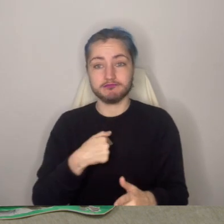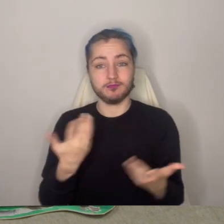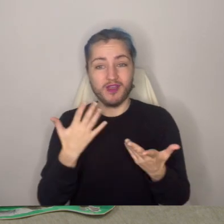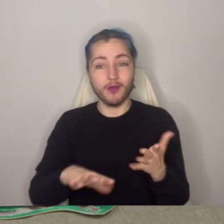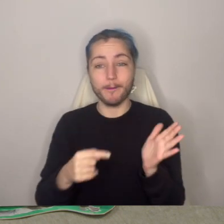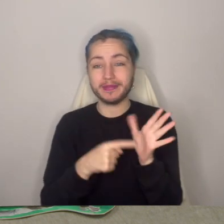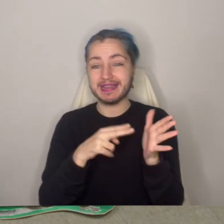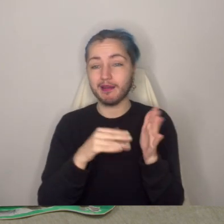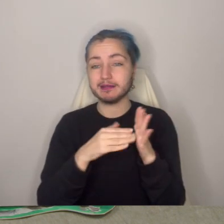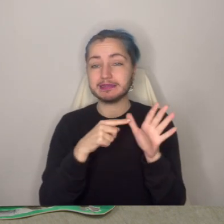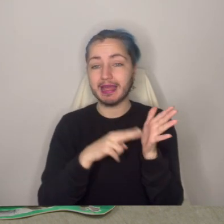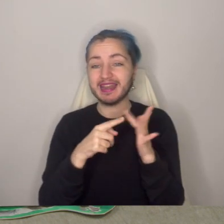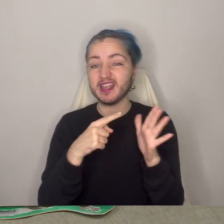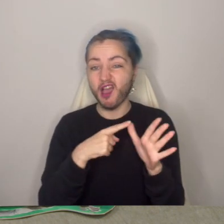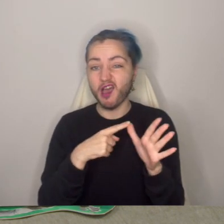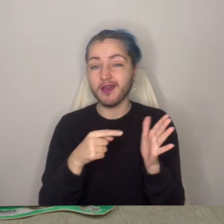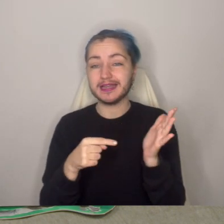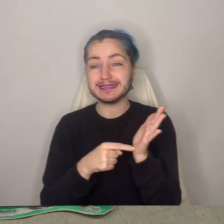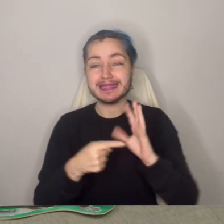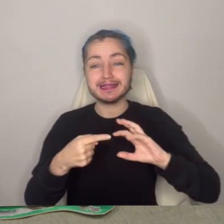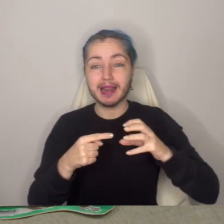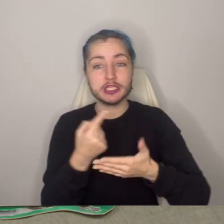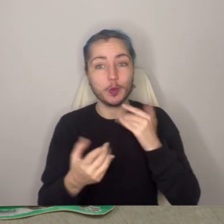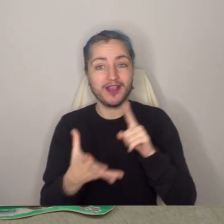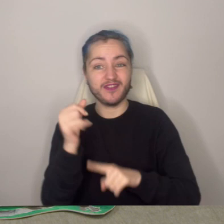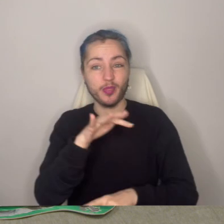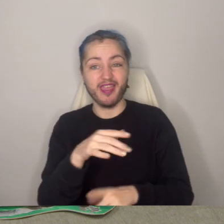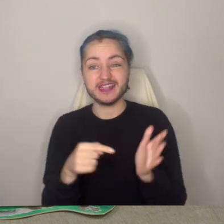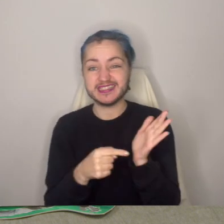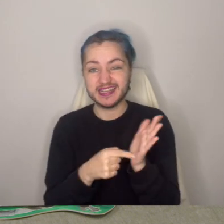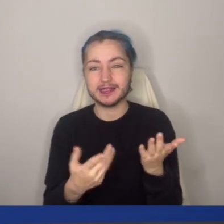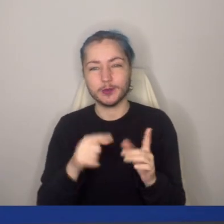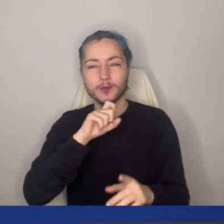we'll call it the flaming Tanzanite protea.